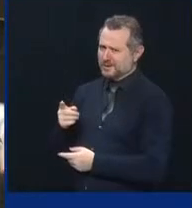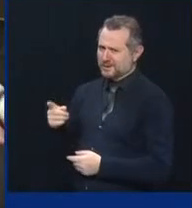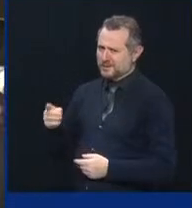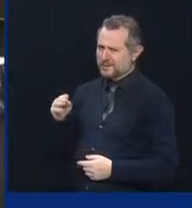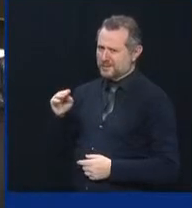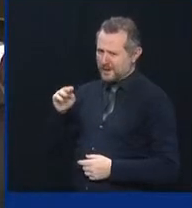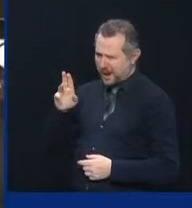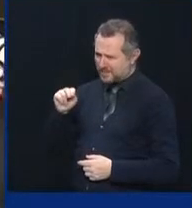shame.